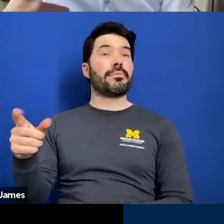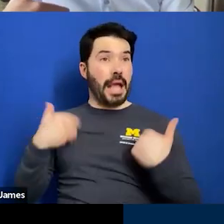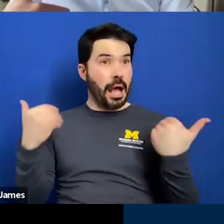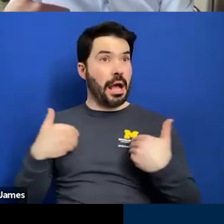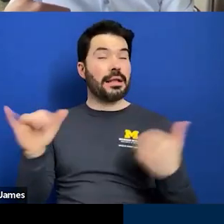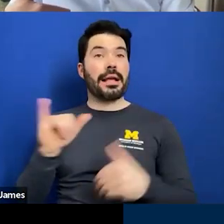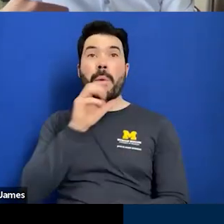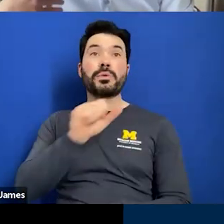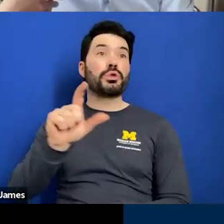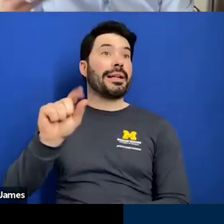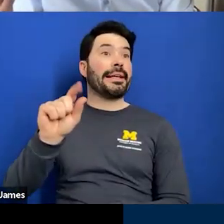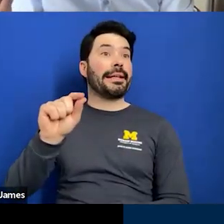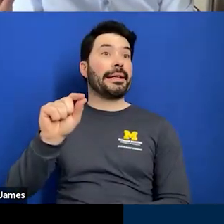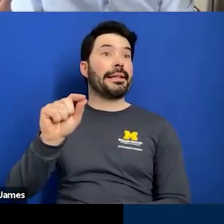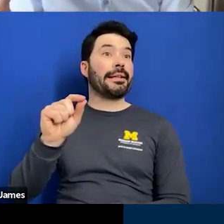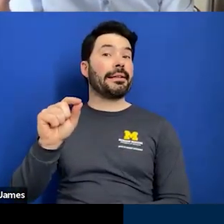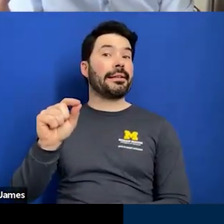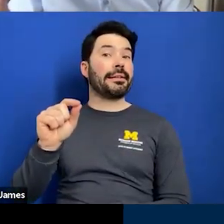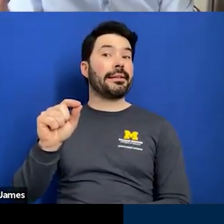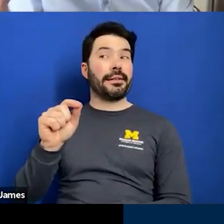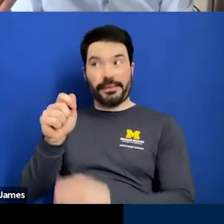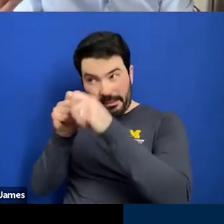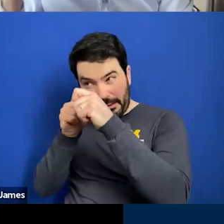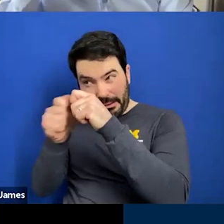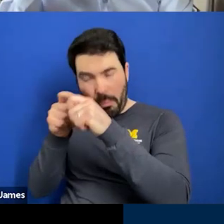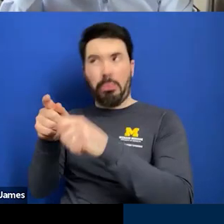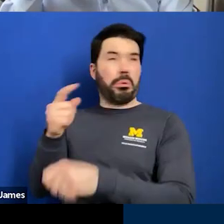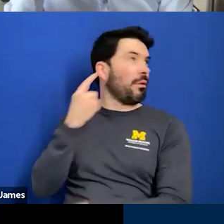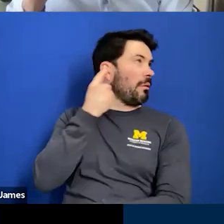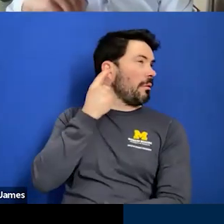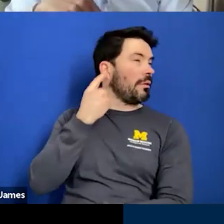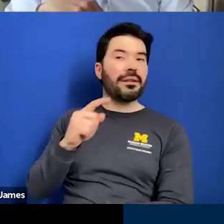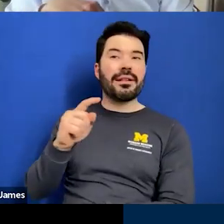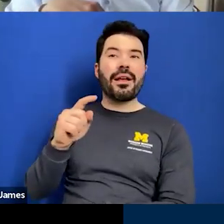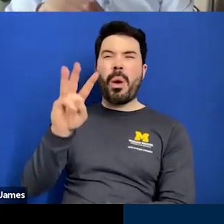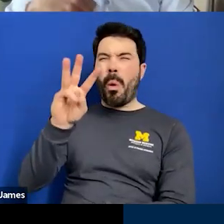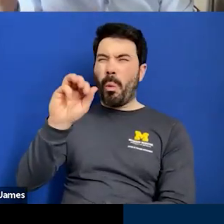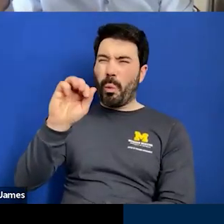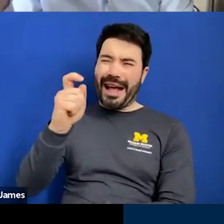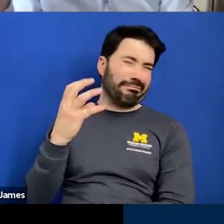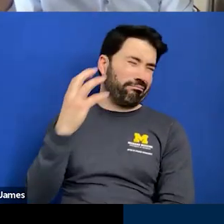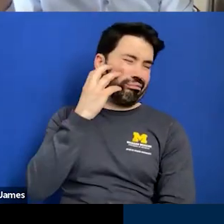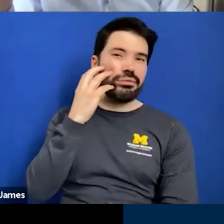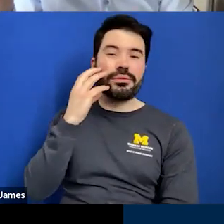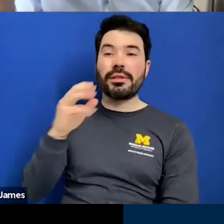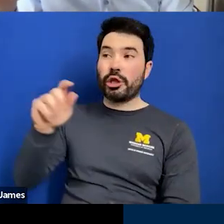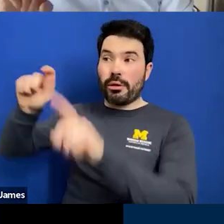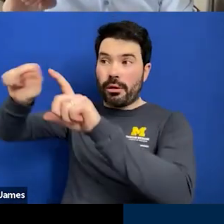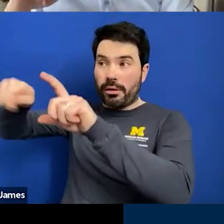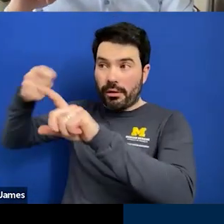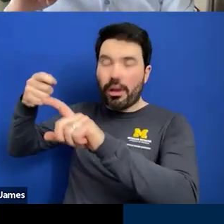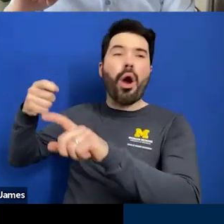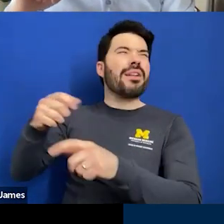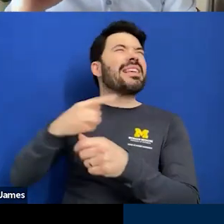like a 20-year-old coming in, they have a wax, ear full of wax, they're just gonna say, I have some pressure in my ear. You take that wax out, it's totally